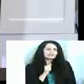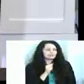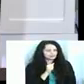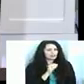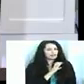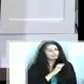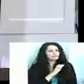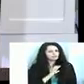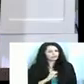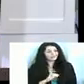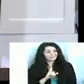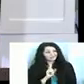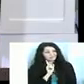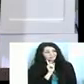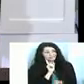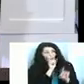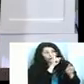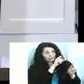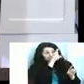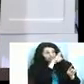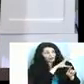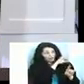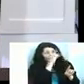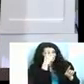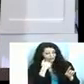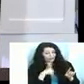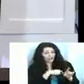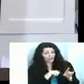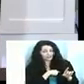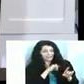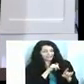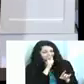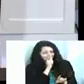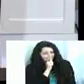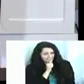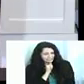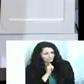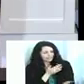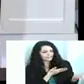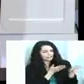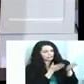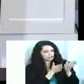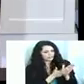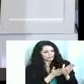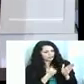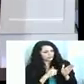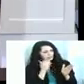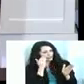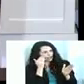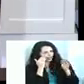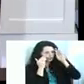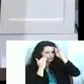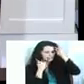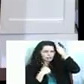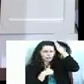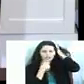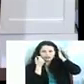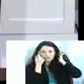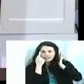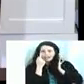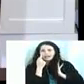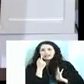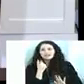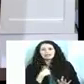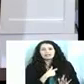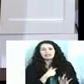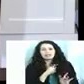to the cross for us. It is that suffering servant that we come to acknowledge and that we come to understand and that we